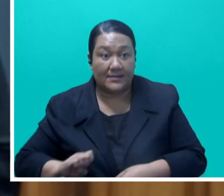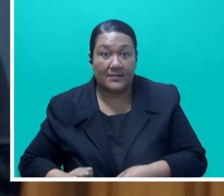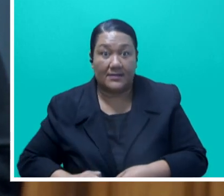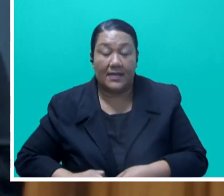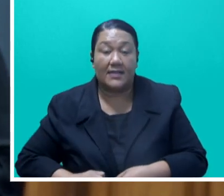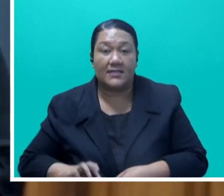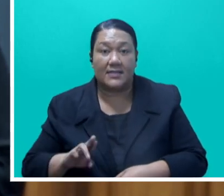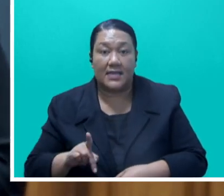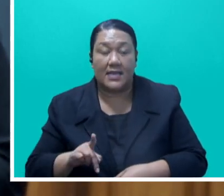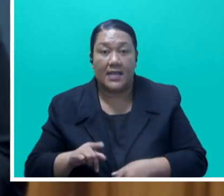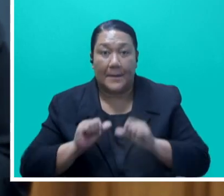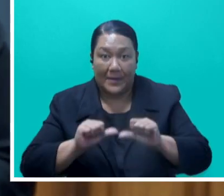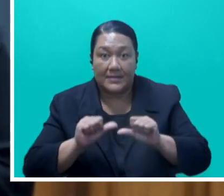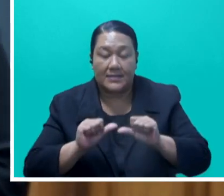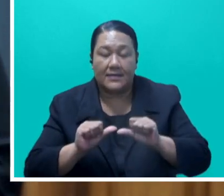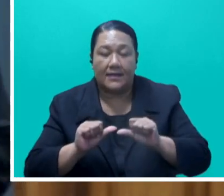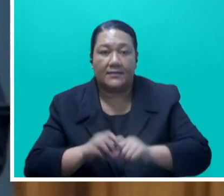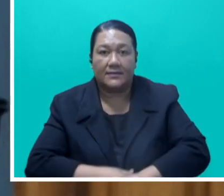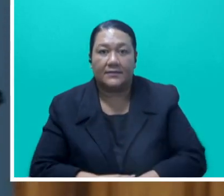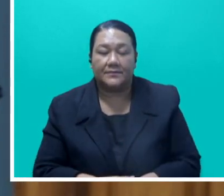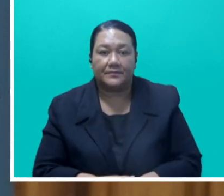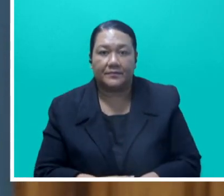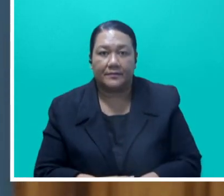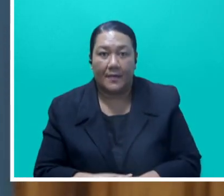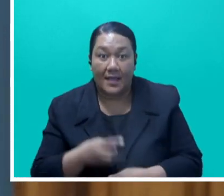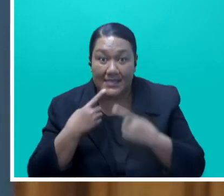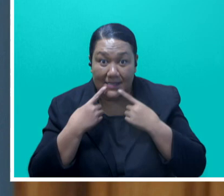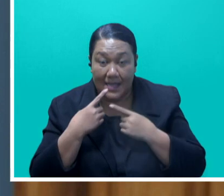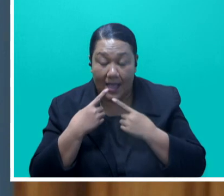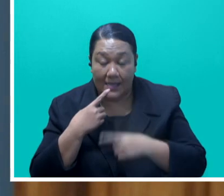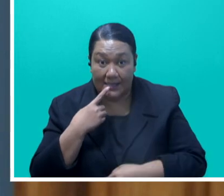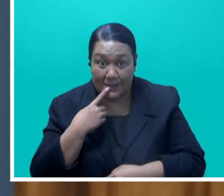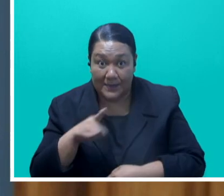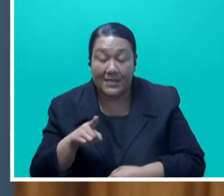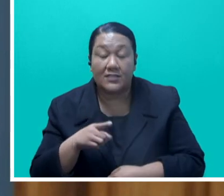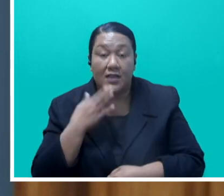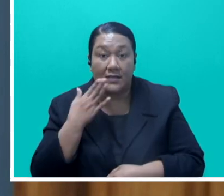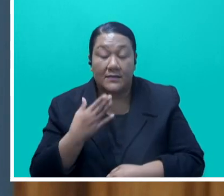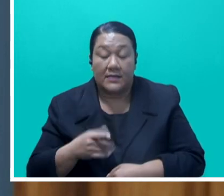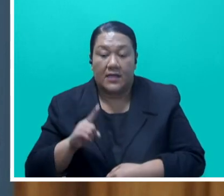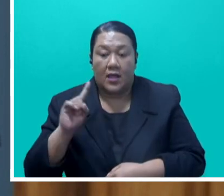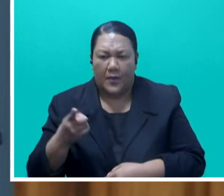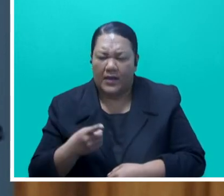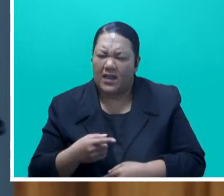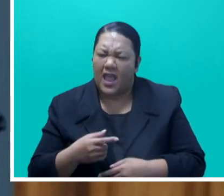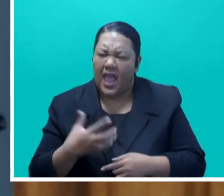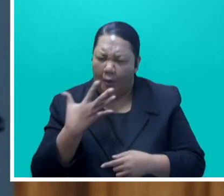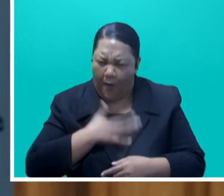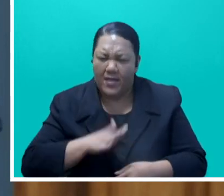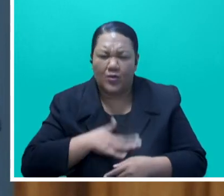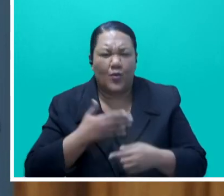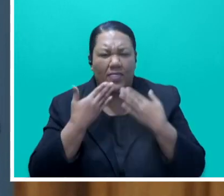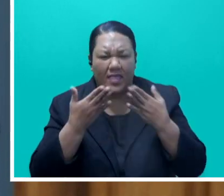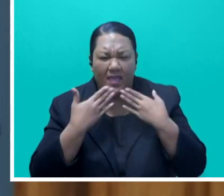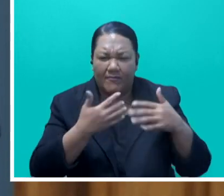Ratu William Maivaliili Katuniwere. Mr. Speaker, sir, there are a number of people that I wish to acknowledge, as